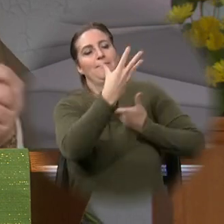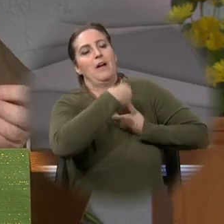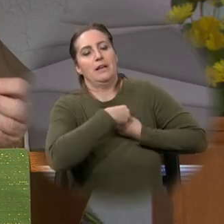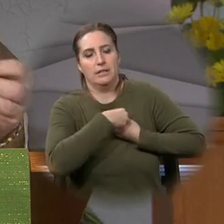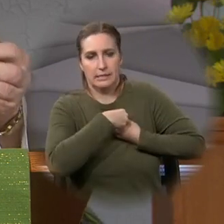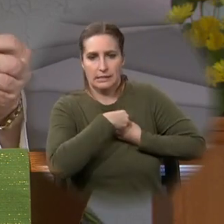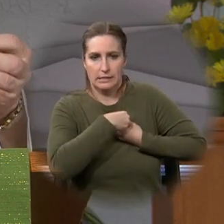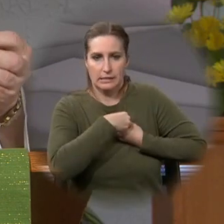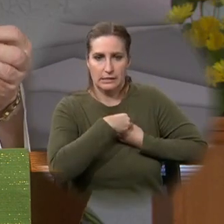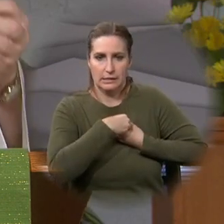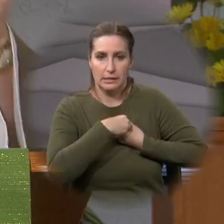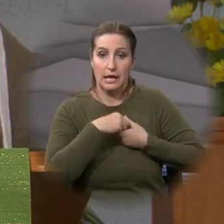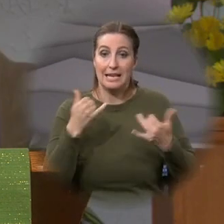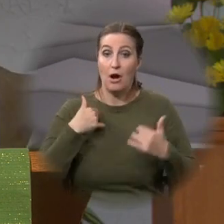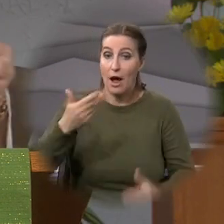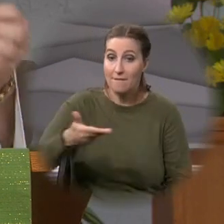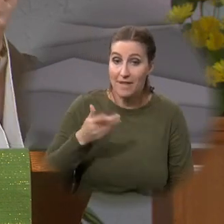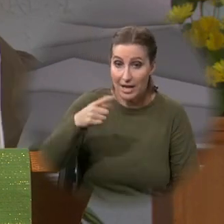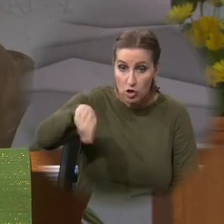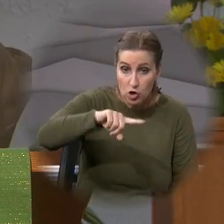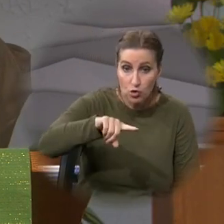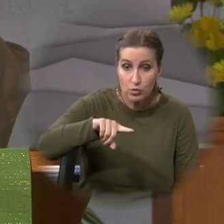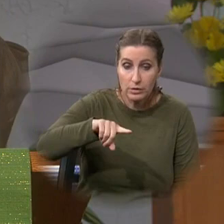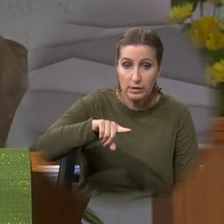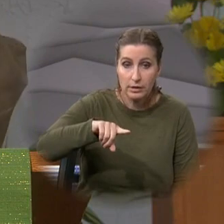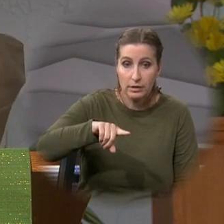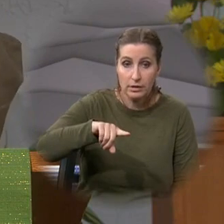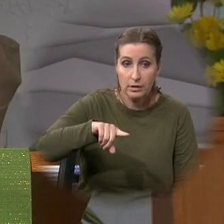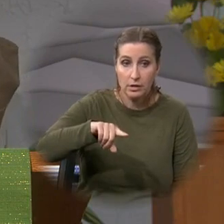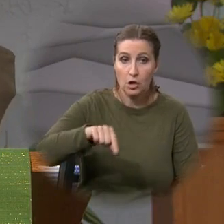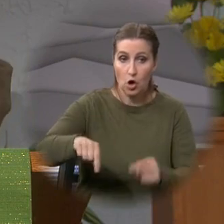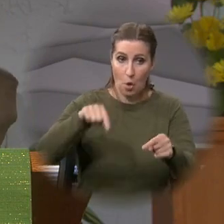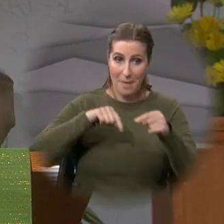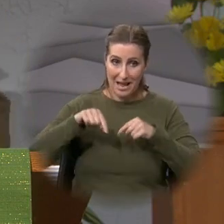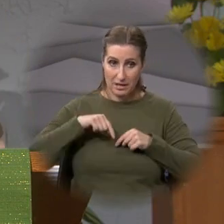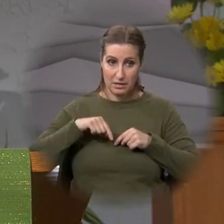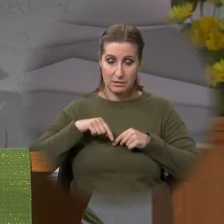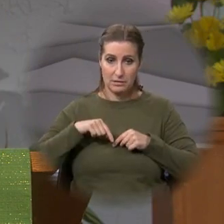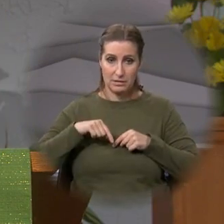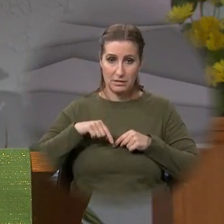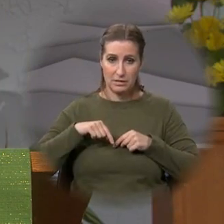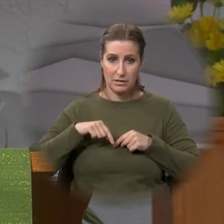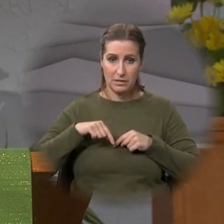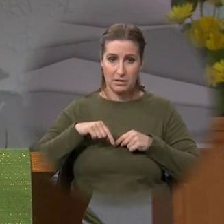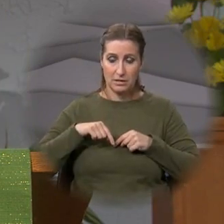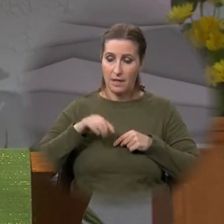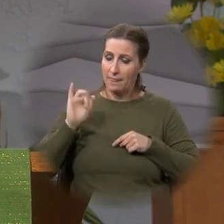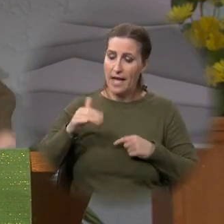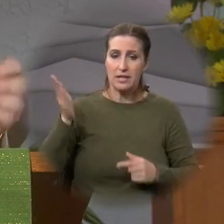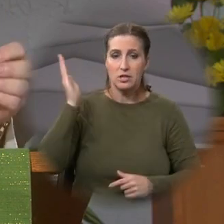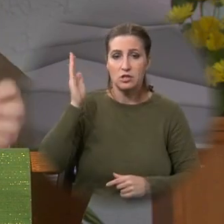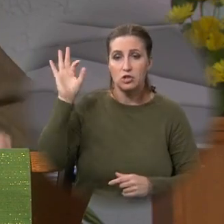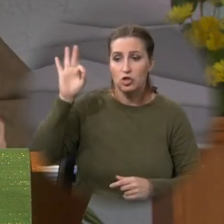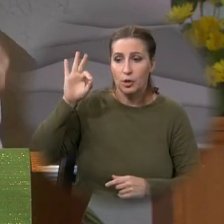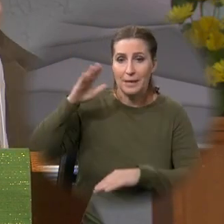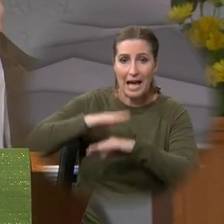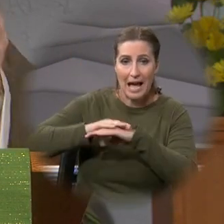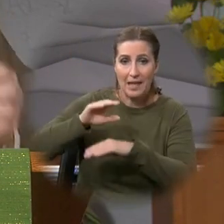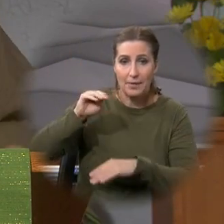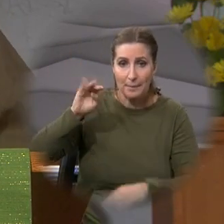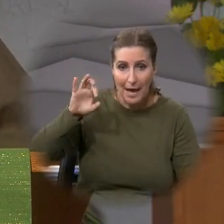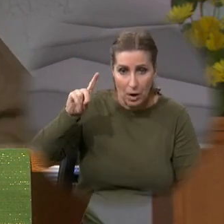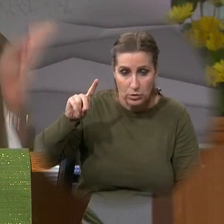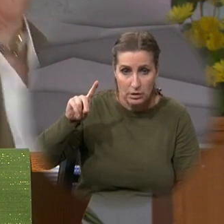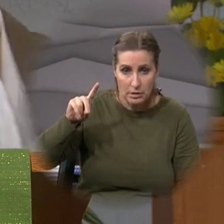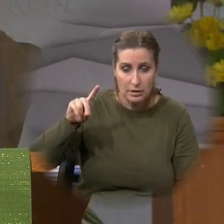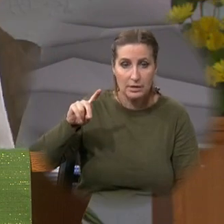So I invite you to go back to pick up the Sermon on the Mount. It's easy in Matthew. It's